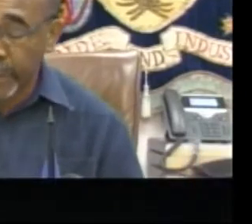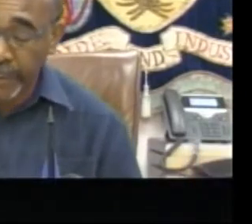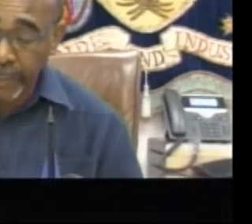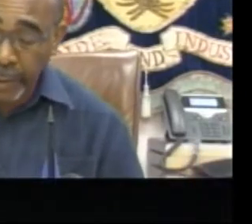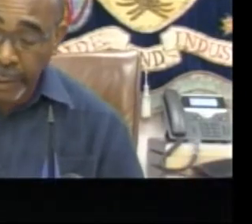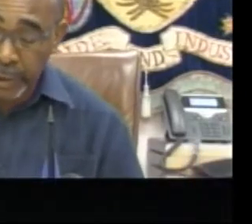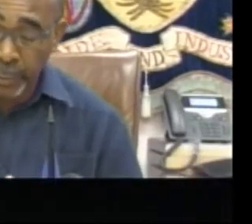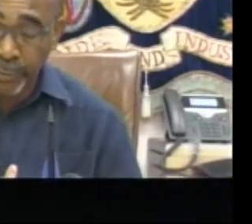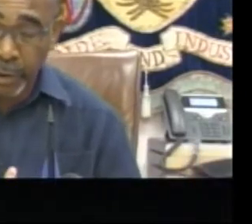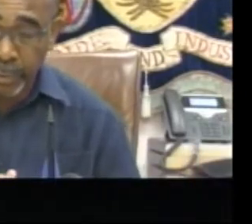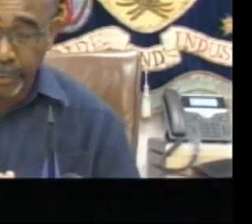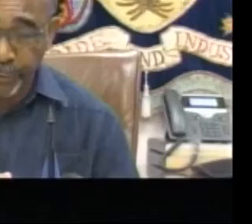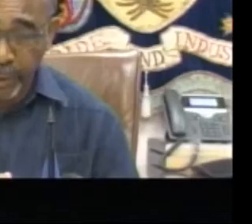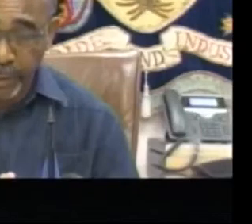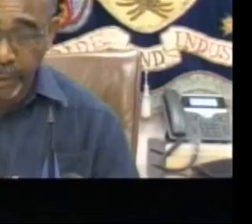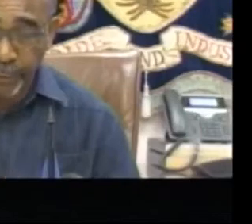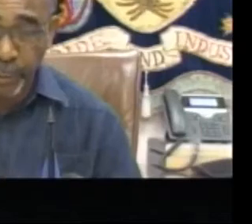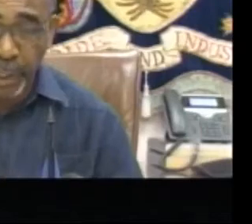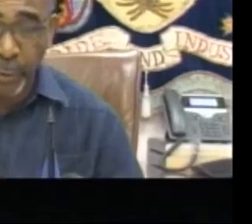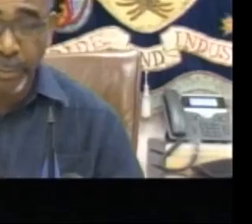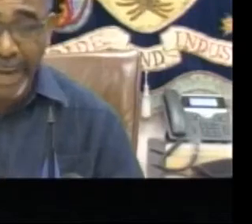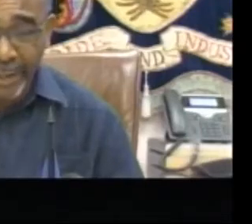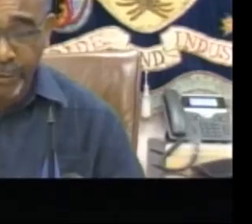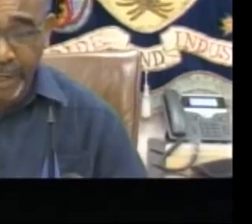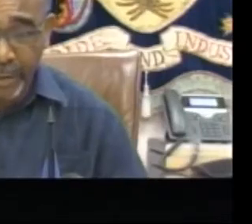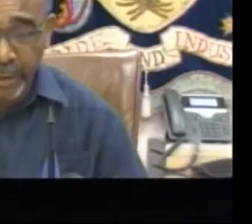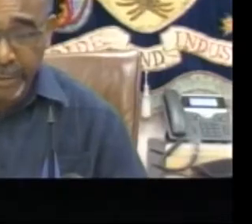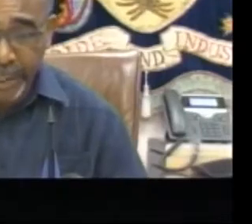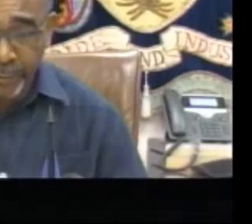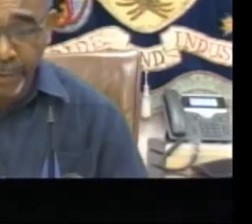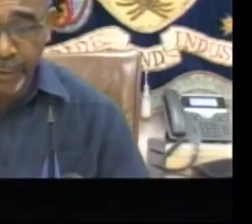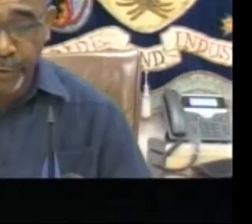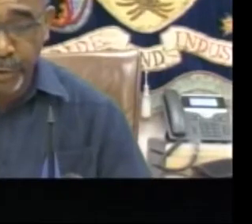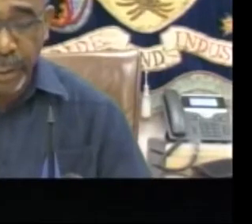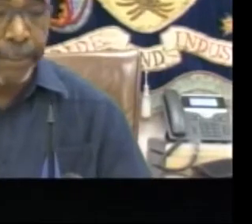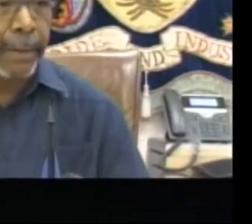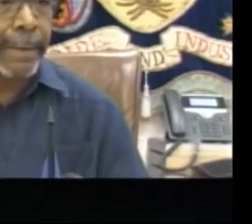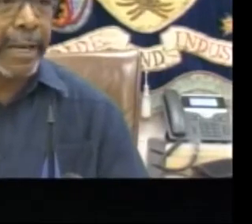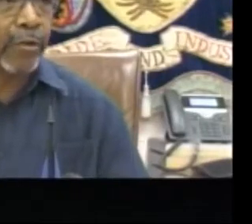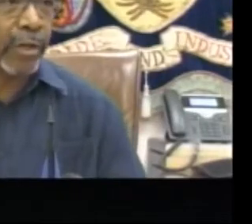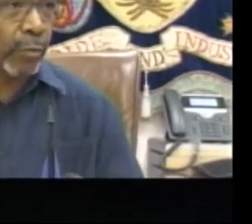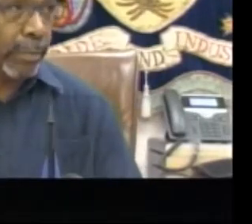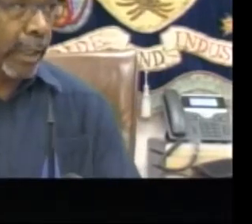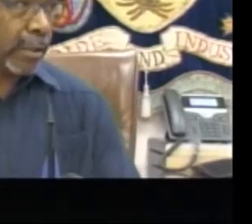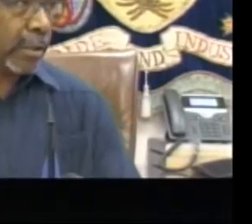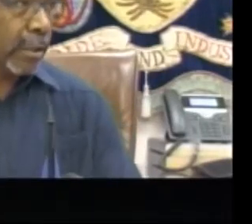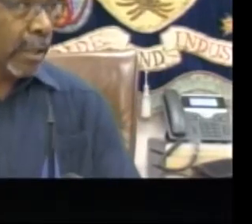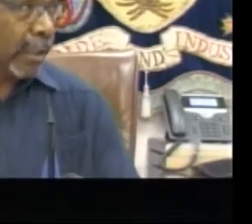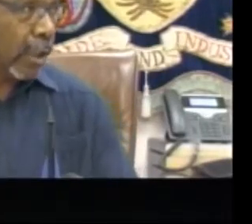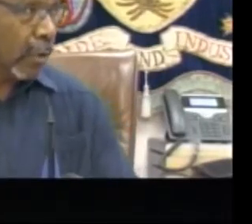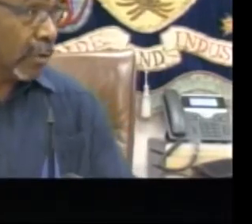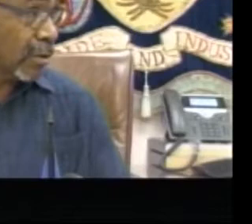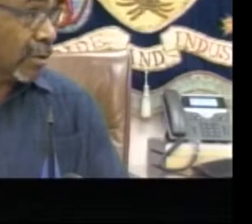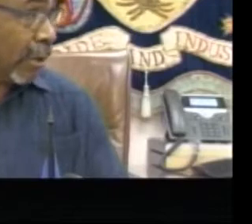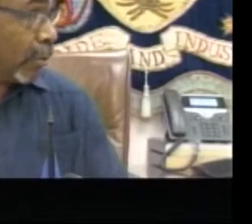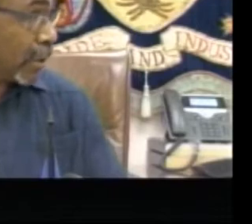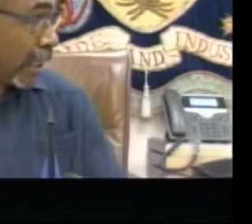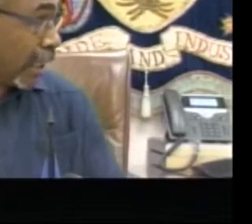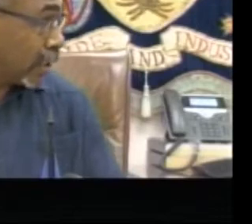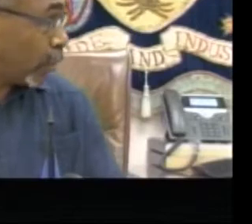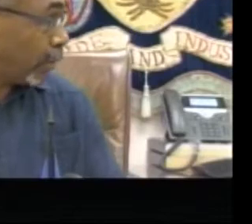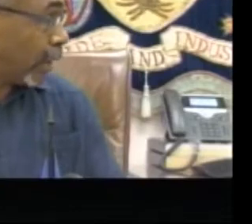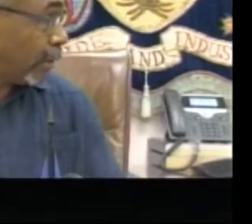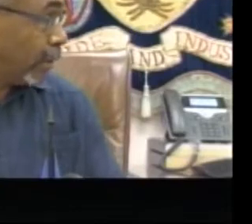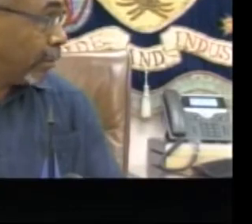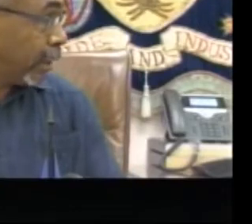every day, and so we've got to be fairly careful with how we manage that transition. But manage it we must. And the loan that was signed